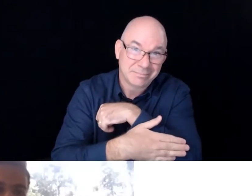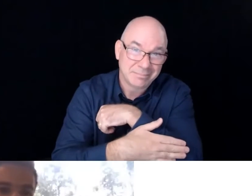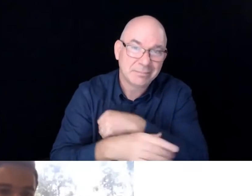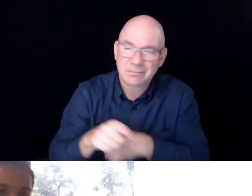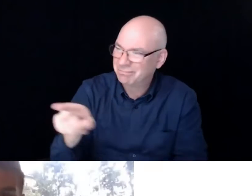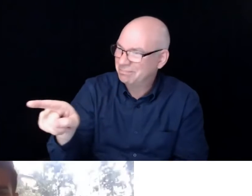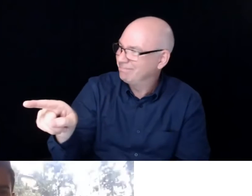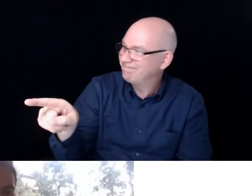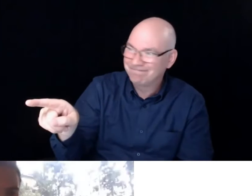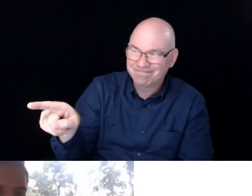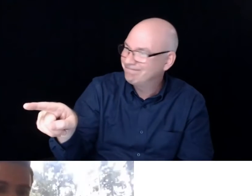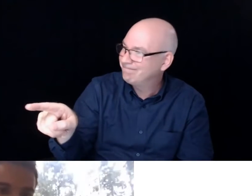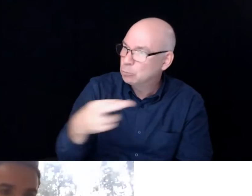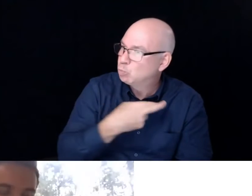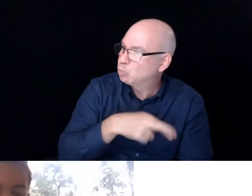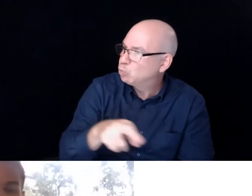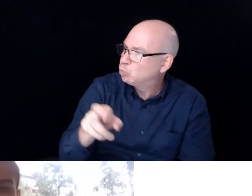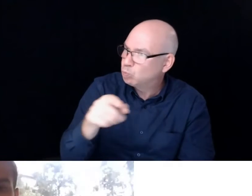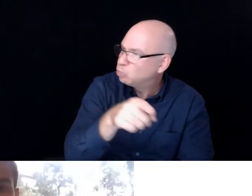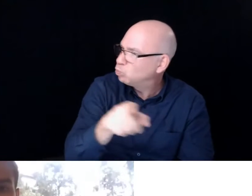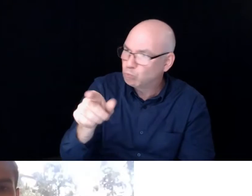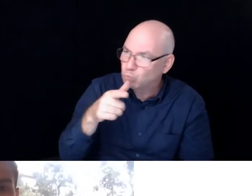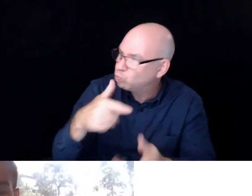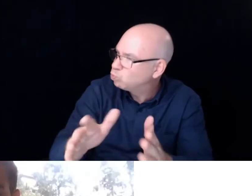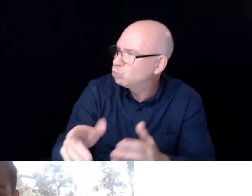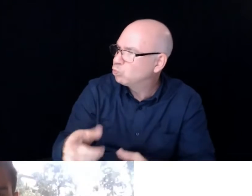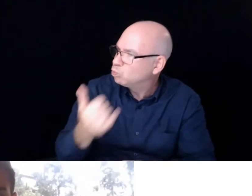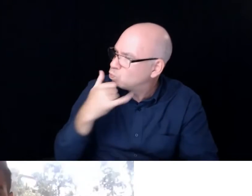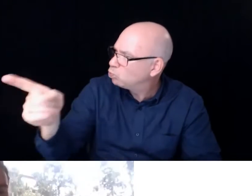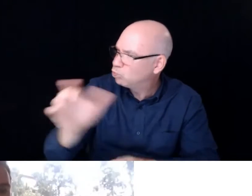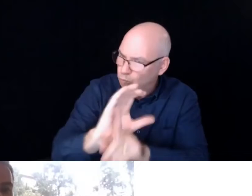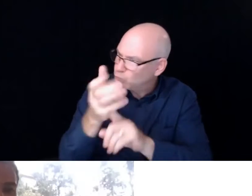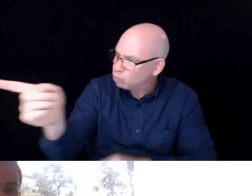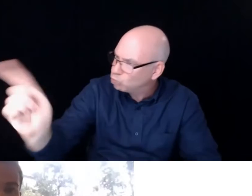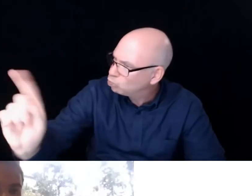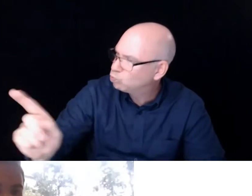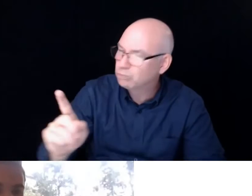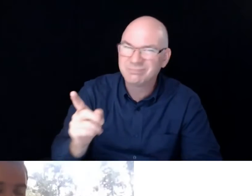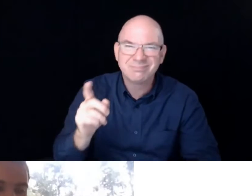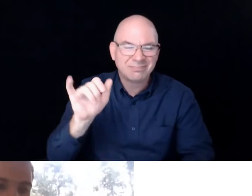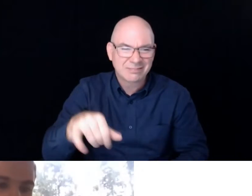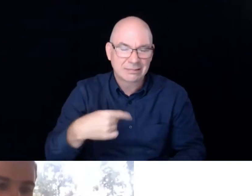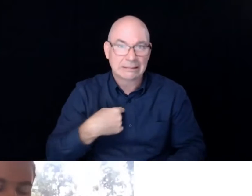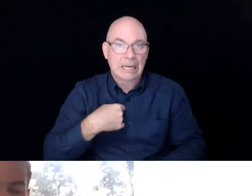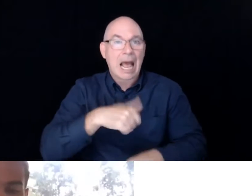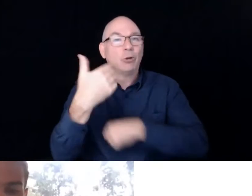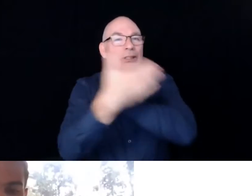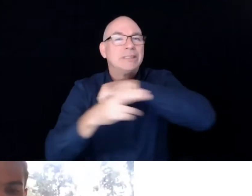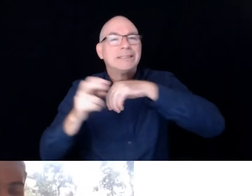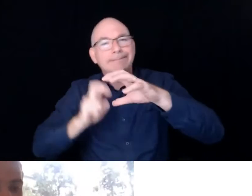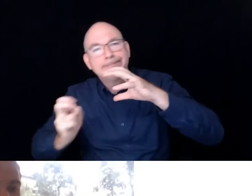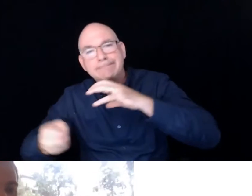it's against the religion, it's against the culture, and so on. So after like digging in and visiting a lot of countries around,